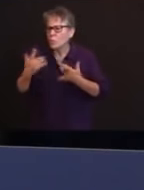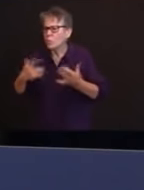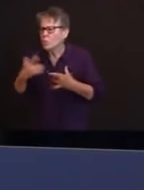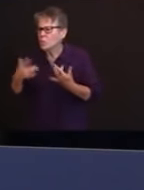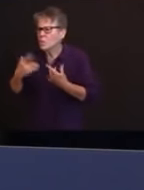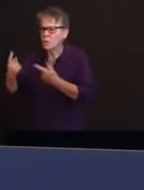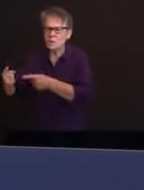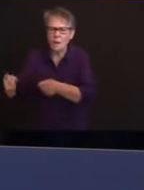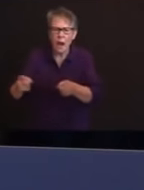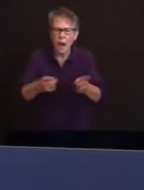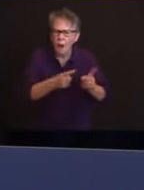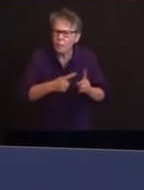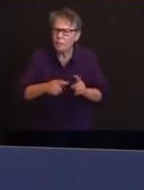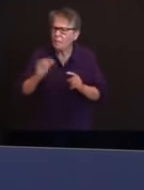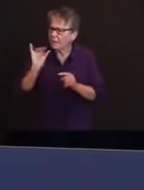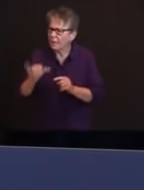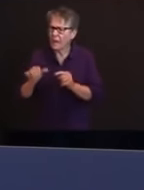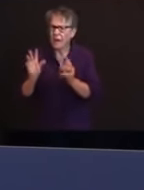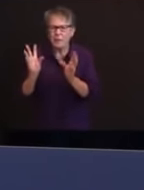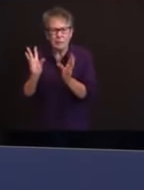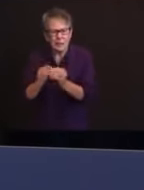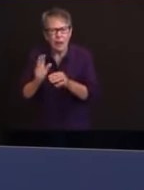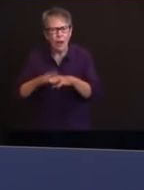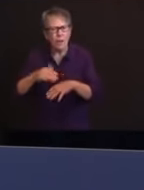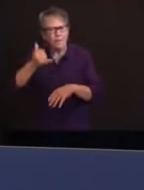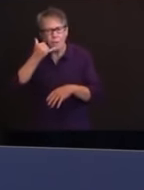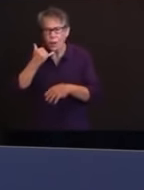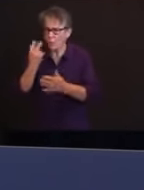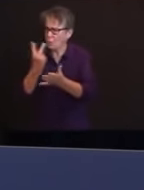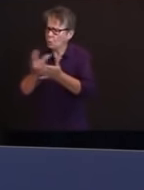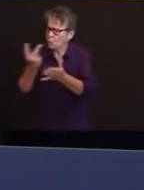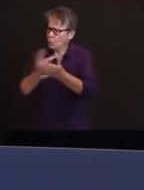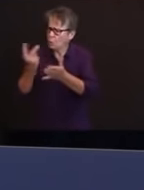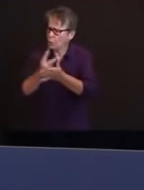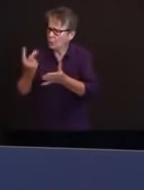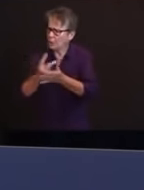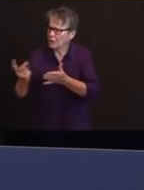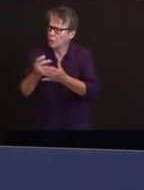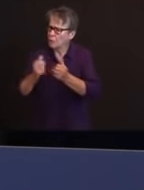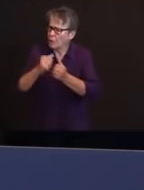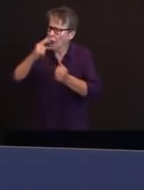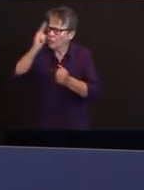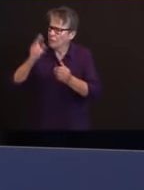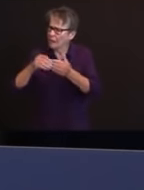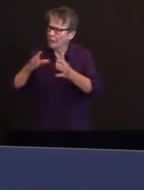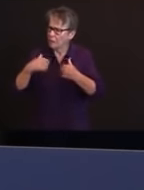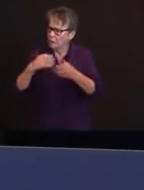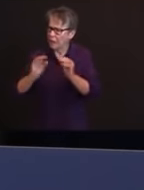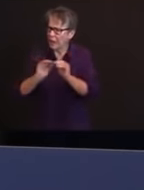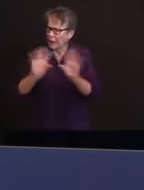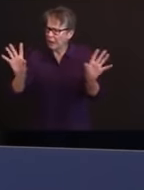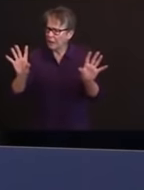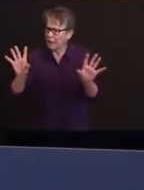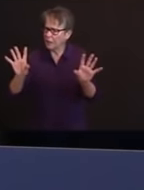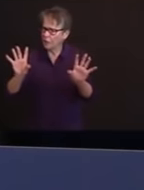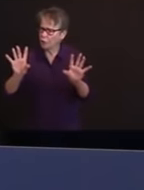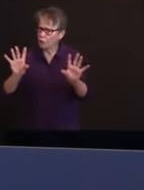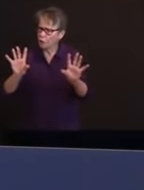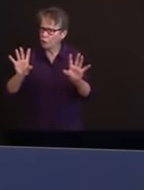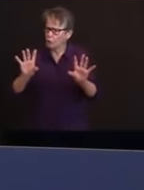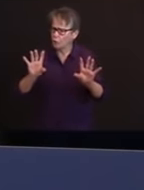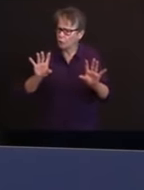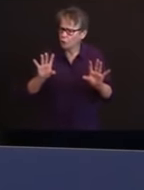It's every 2 weeks. We're on a call with the hospital leaders. So I just wanted to clarify that. As far as the limited